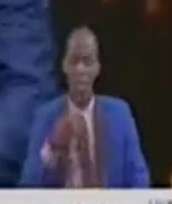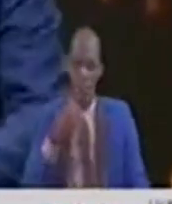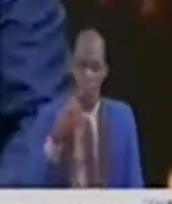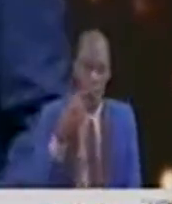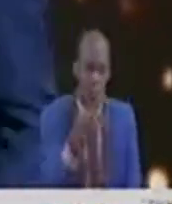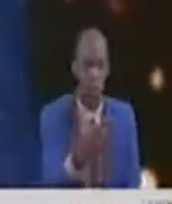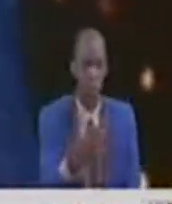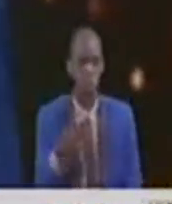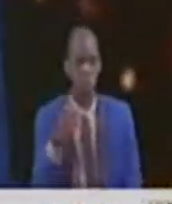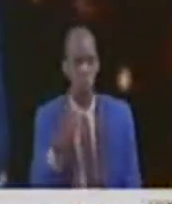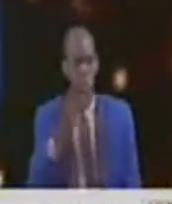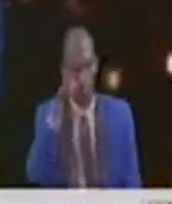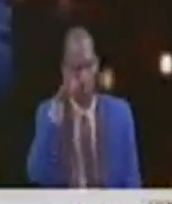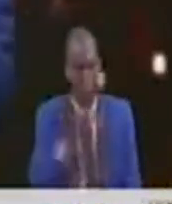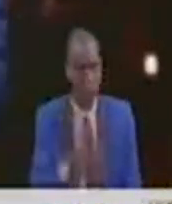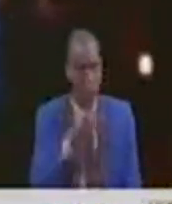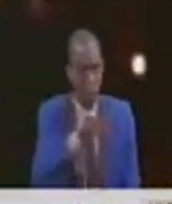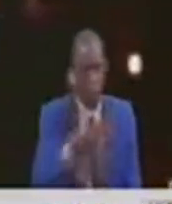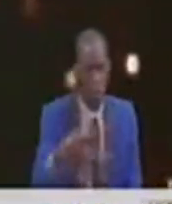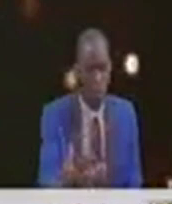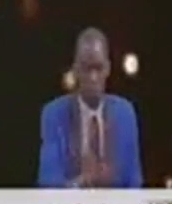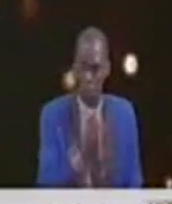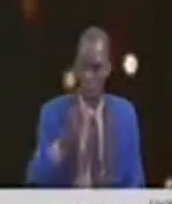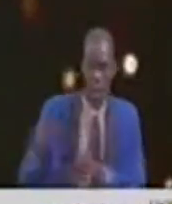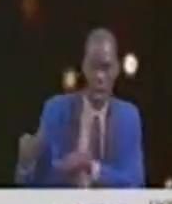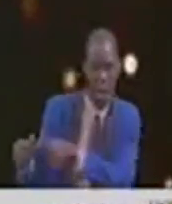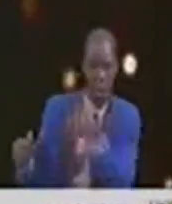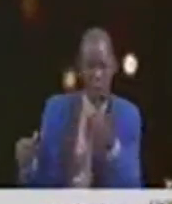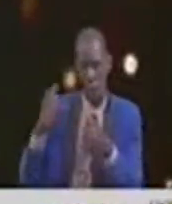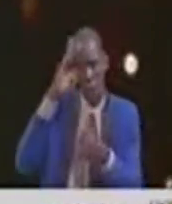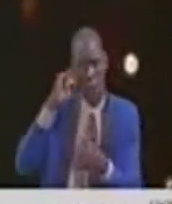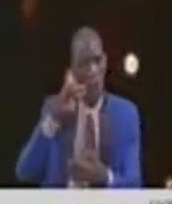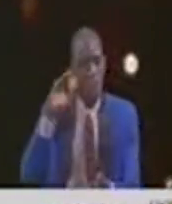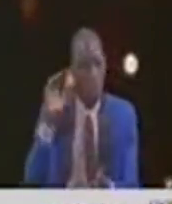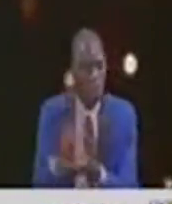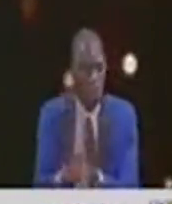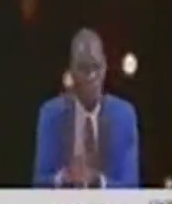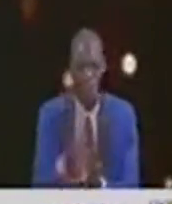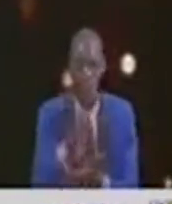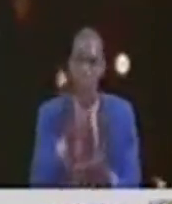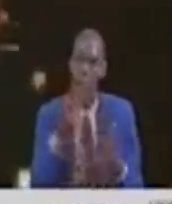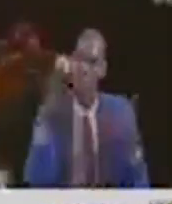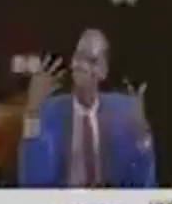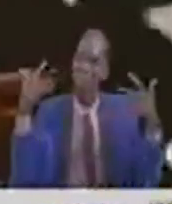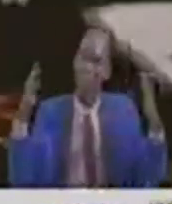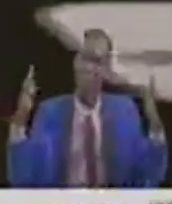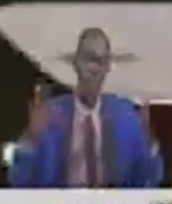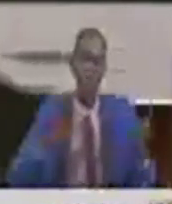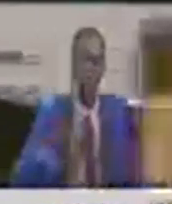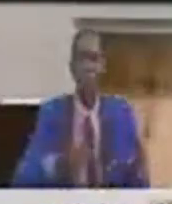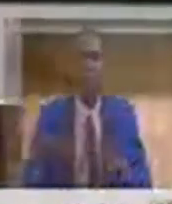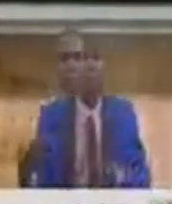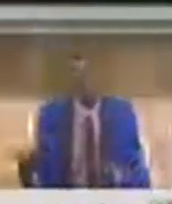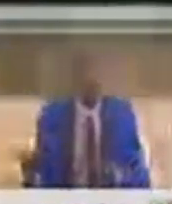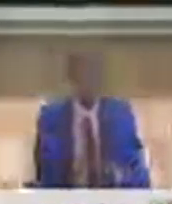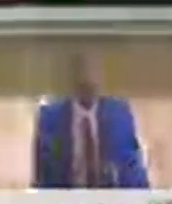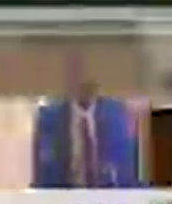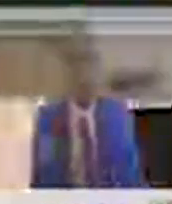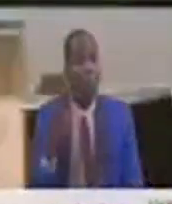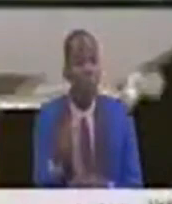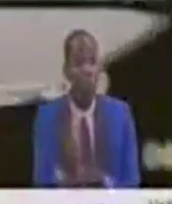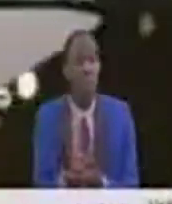the home, and you keep her with you, you are a dead man. You see, God is